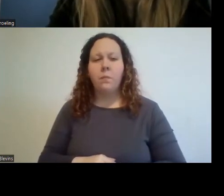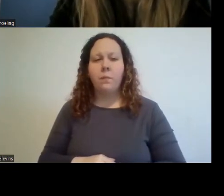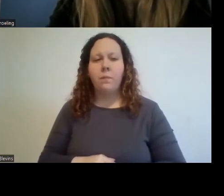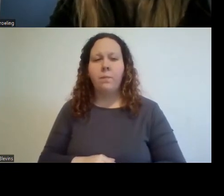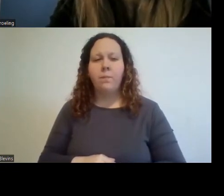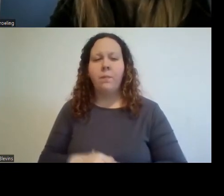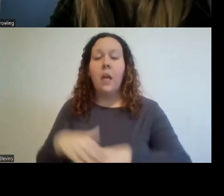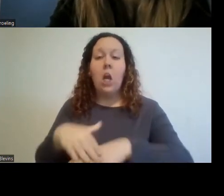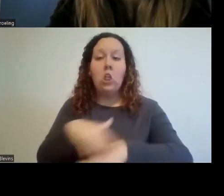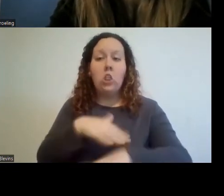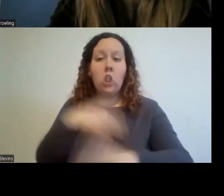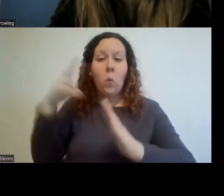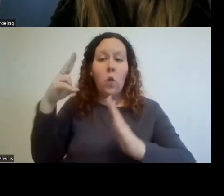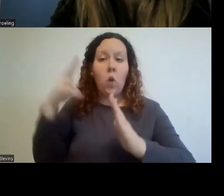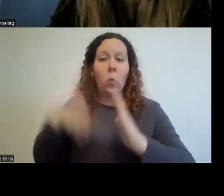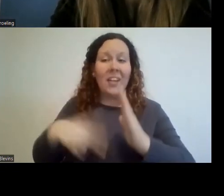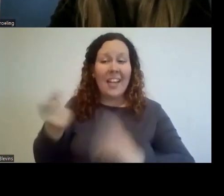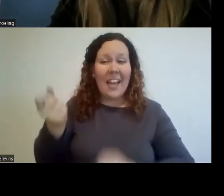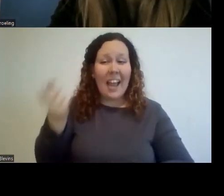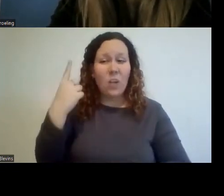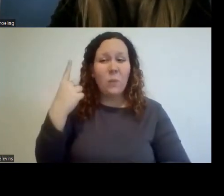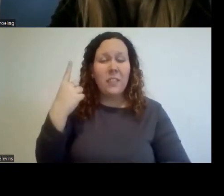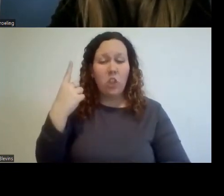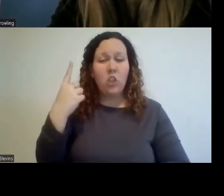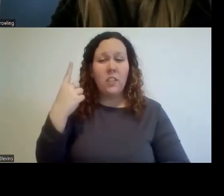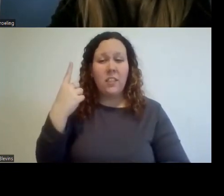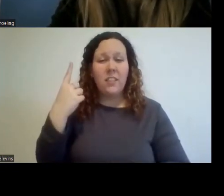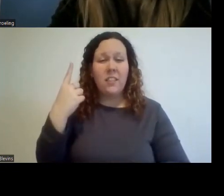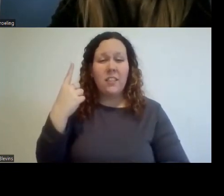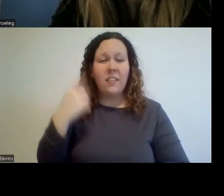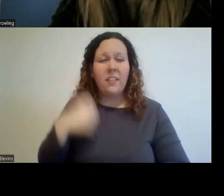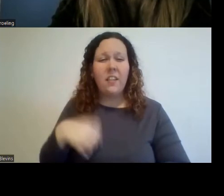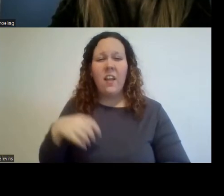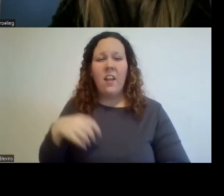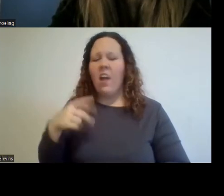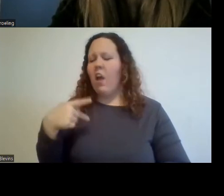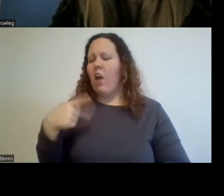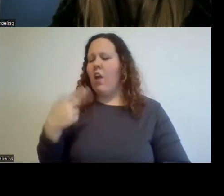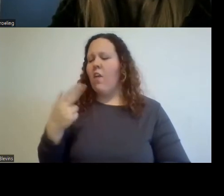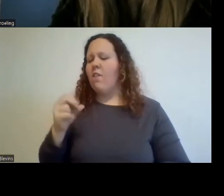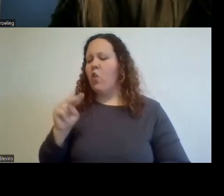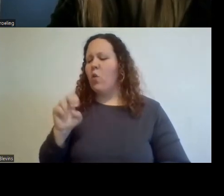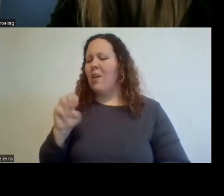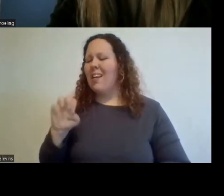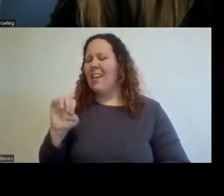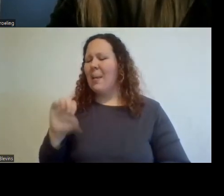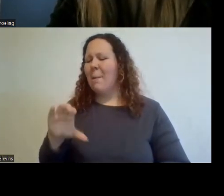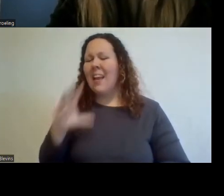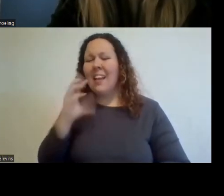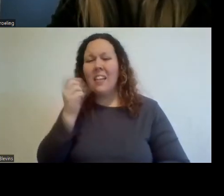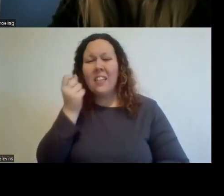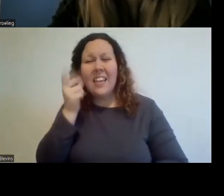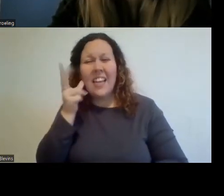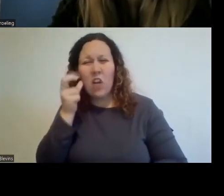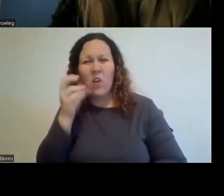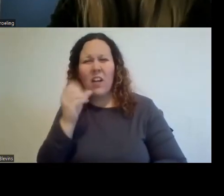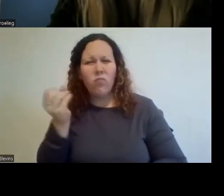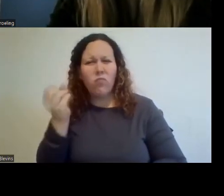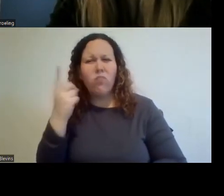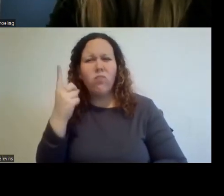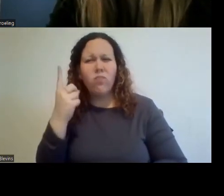Slower reading acquisition, phonemic perception, and reading comprehension. So for typical hearing kids,